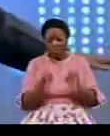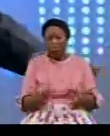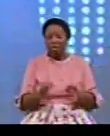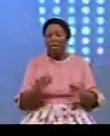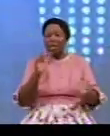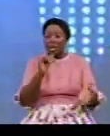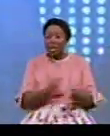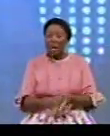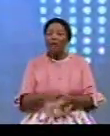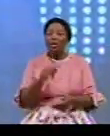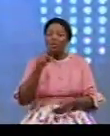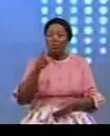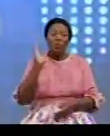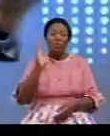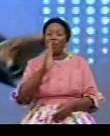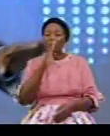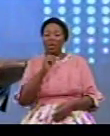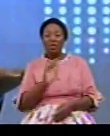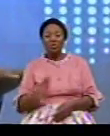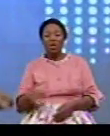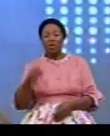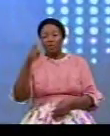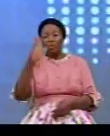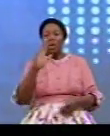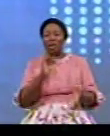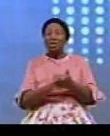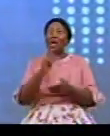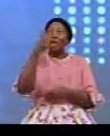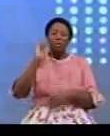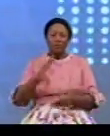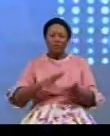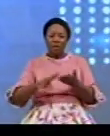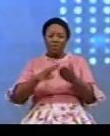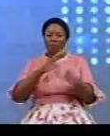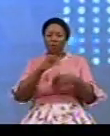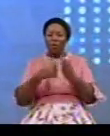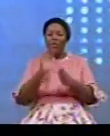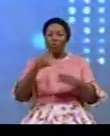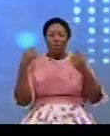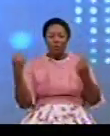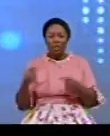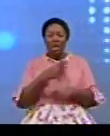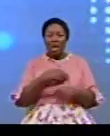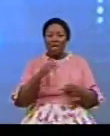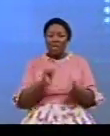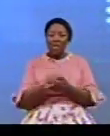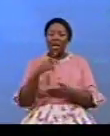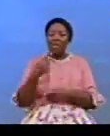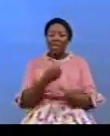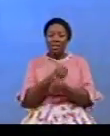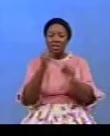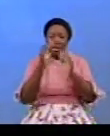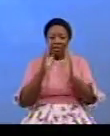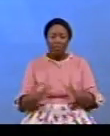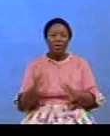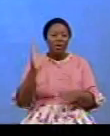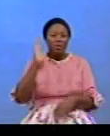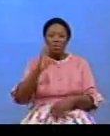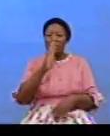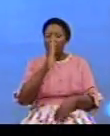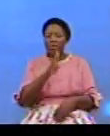You will be a child of God, that you will forgive. Be it confirmed from heaven in Jesus'